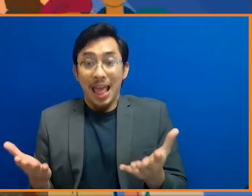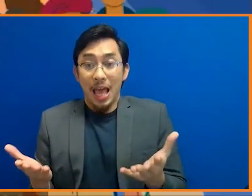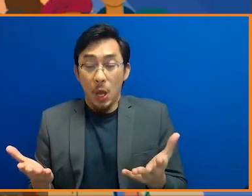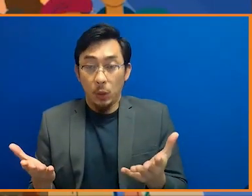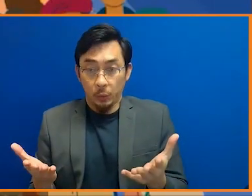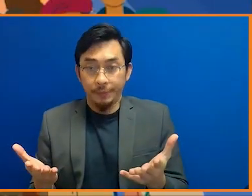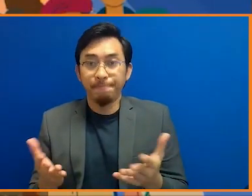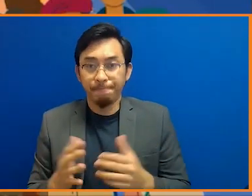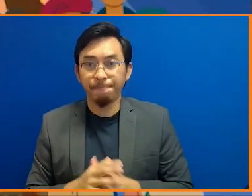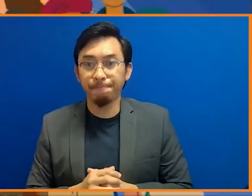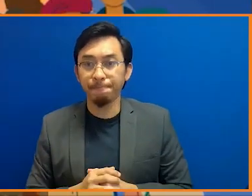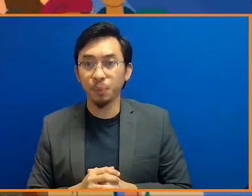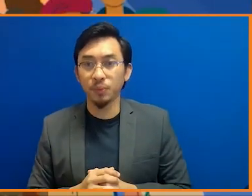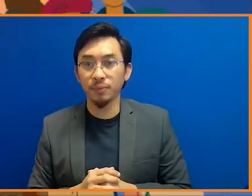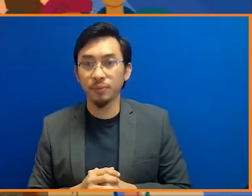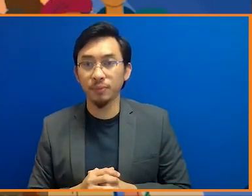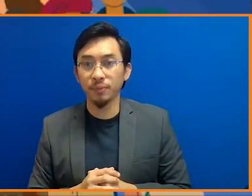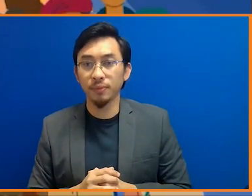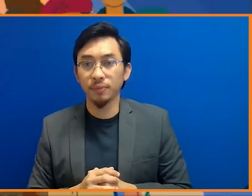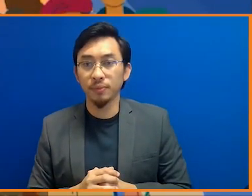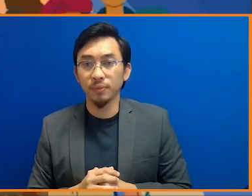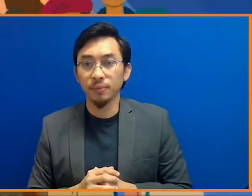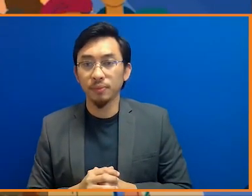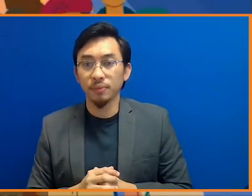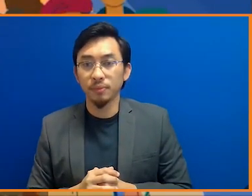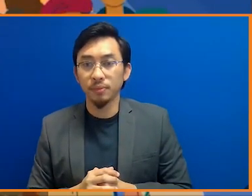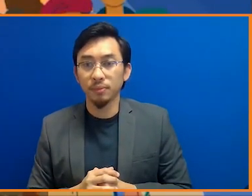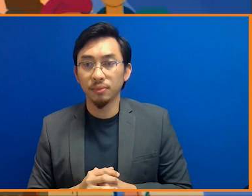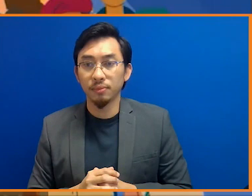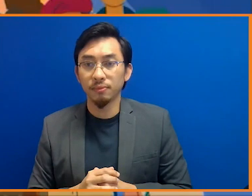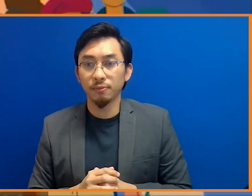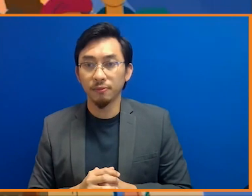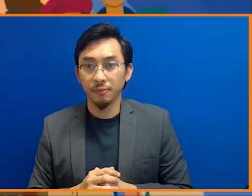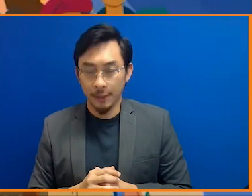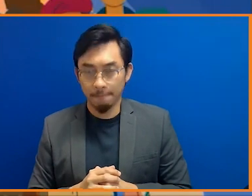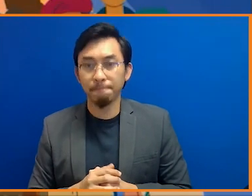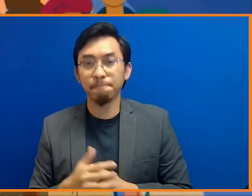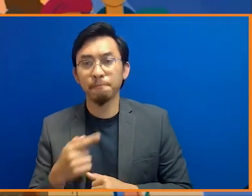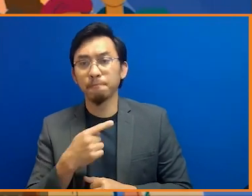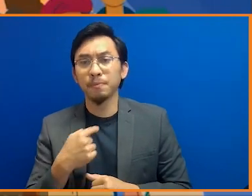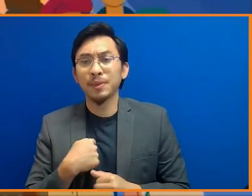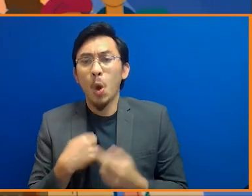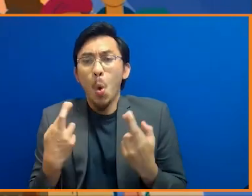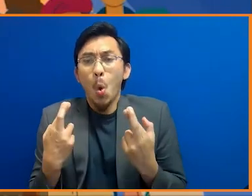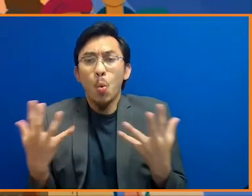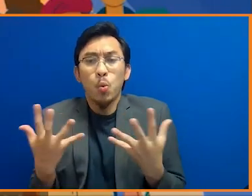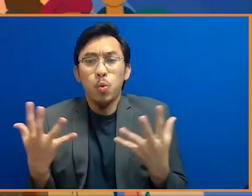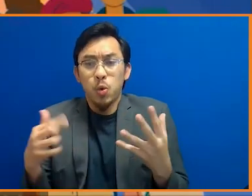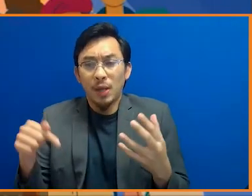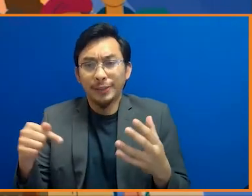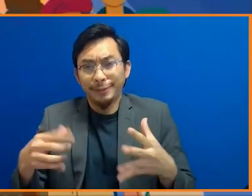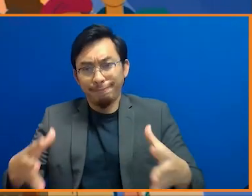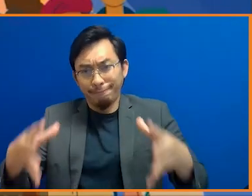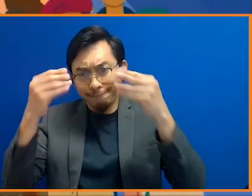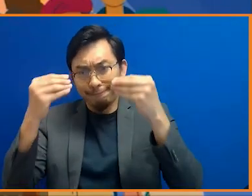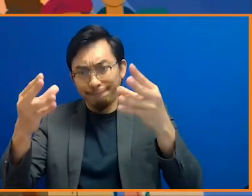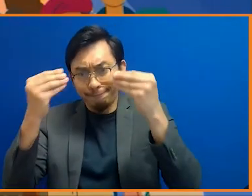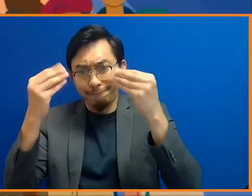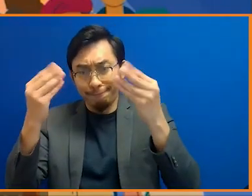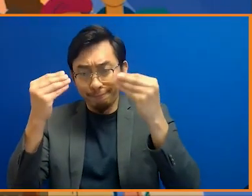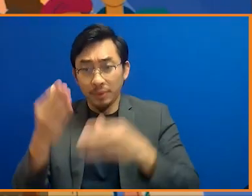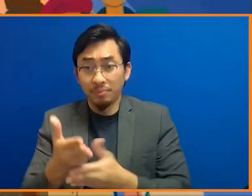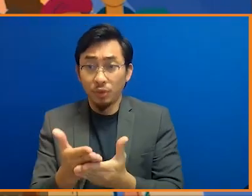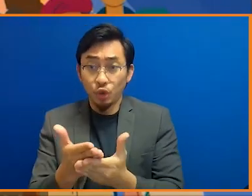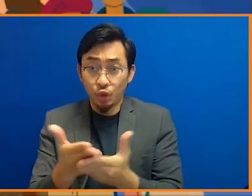okay. Right. So now, um, the expected outputs after